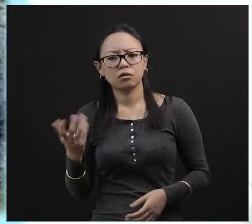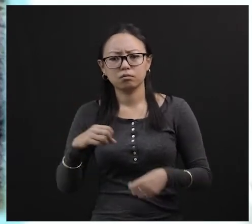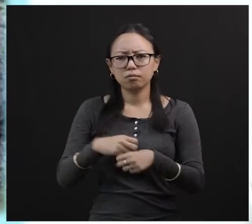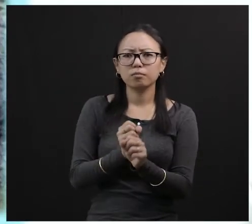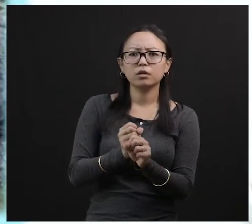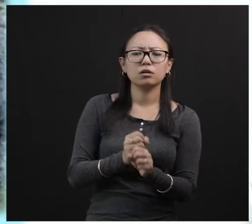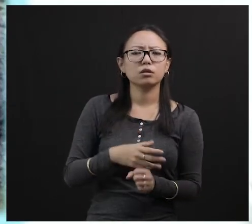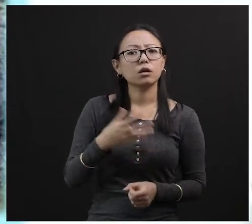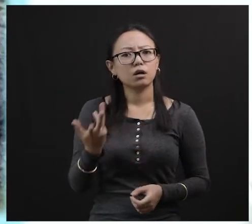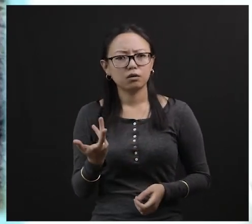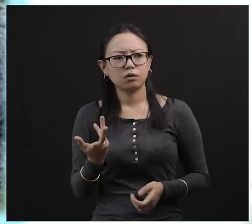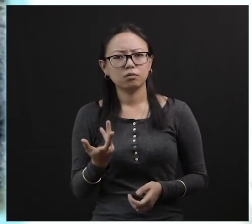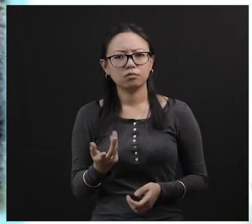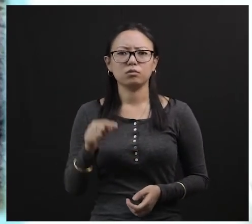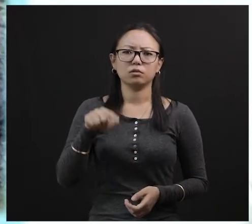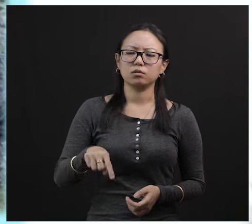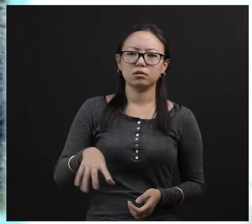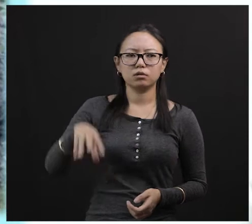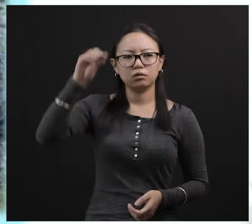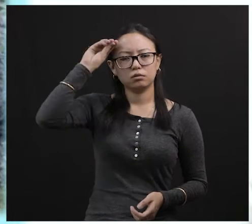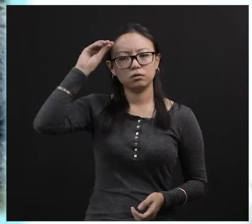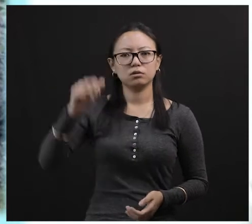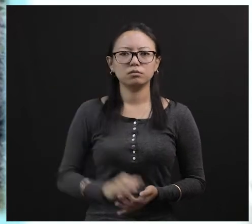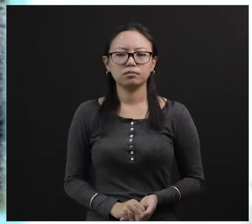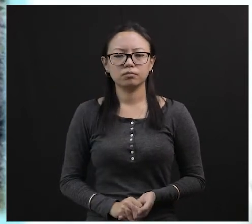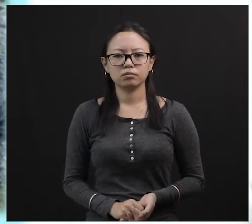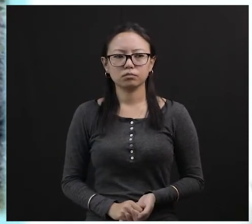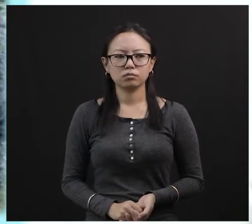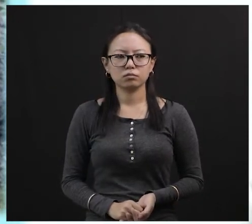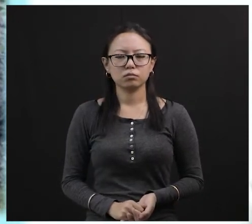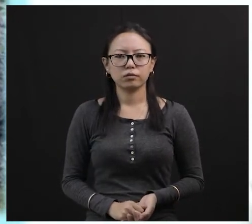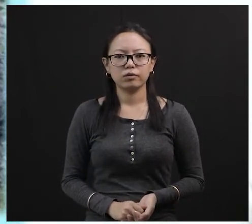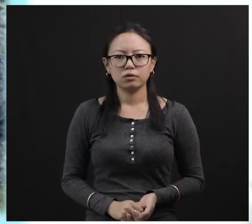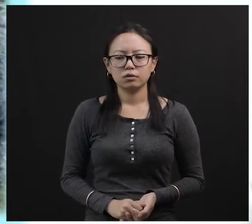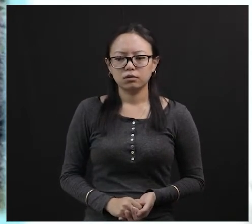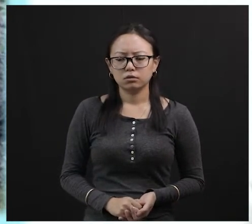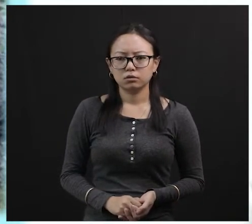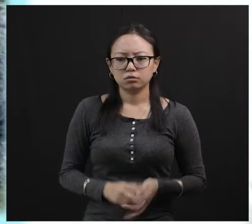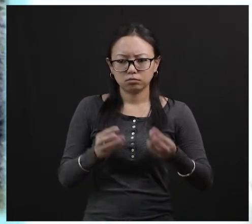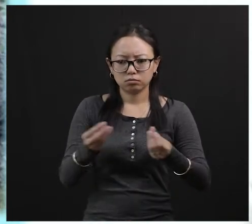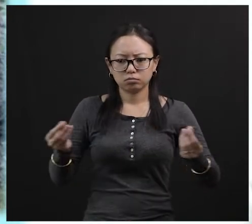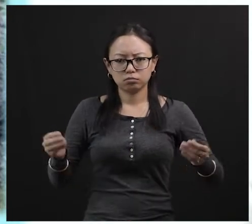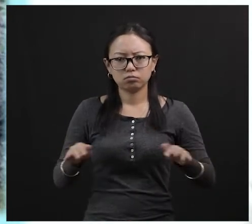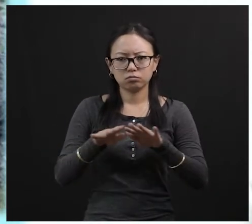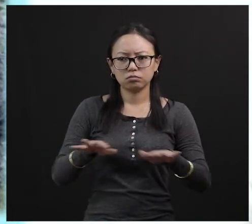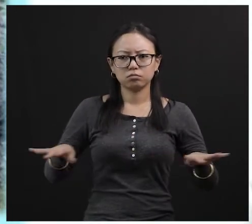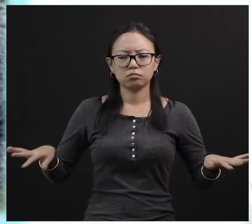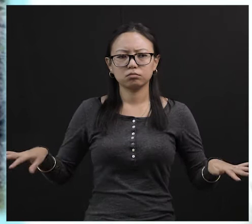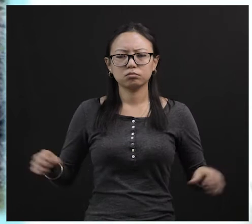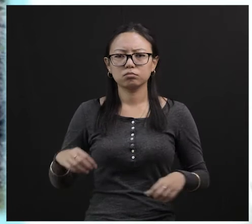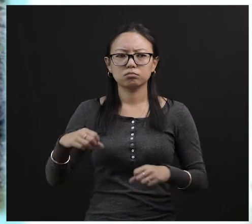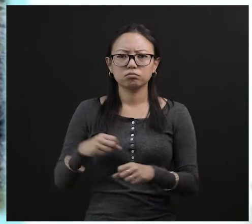soil. How is soil formed? Children, you can see this huge stone boulder, right? This